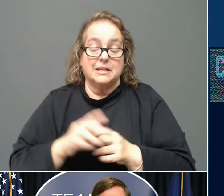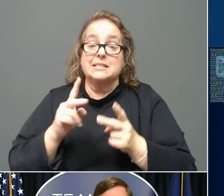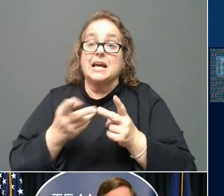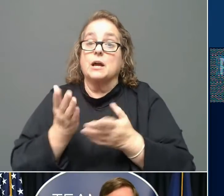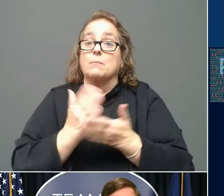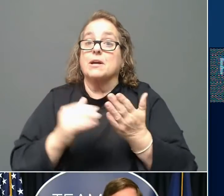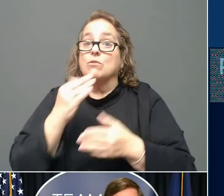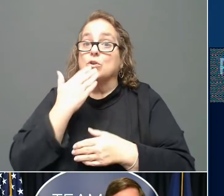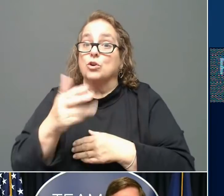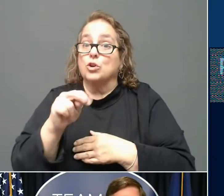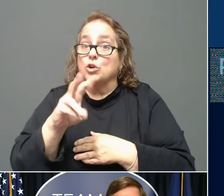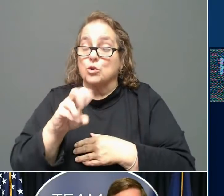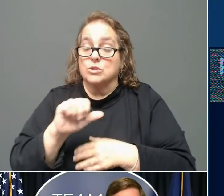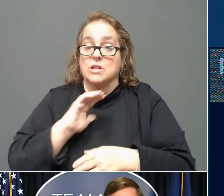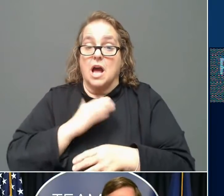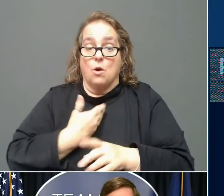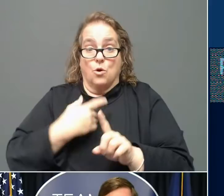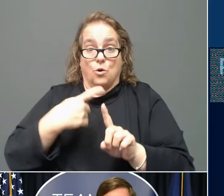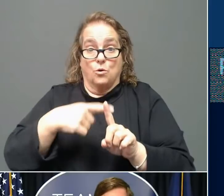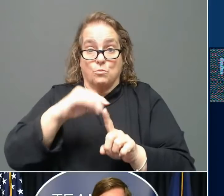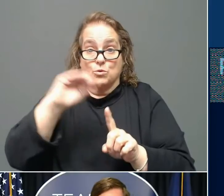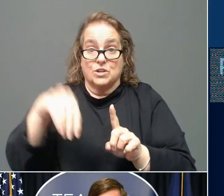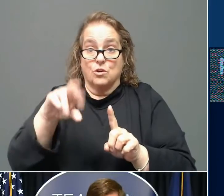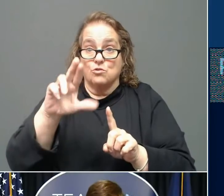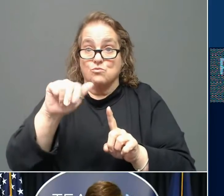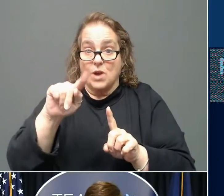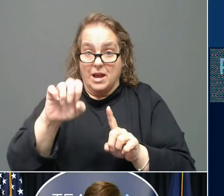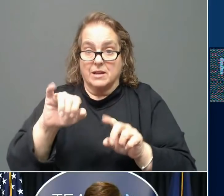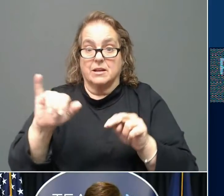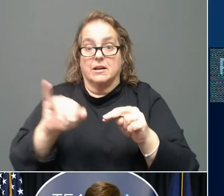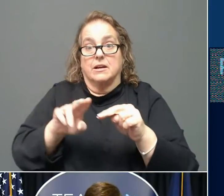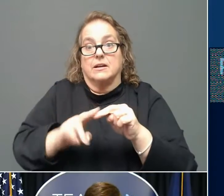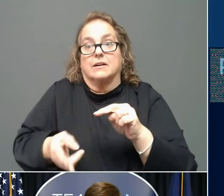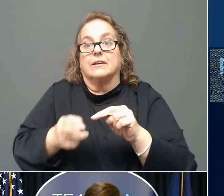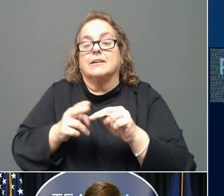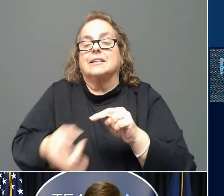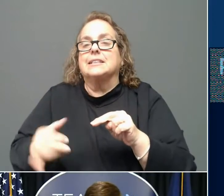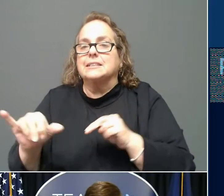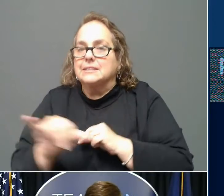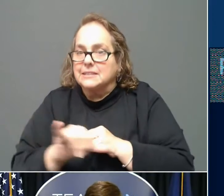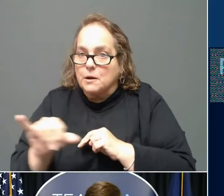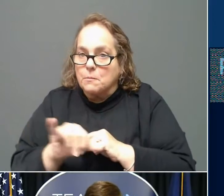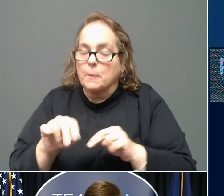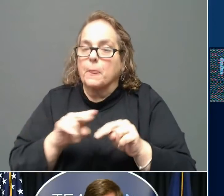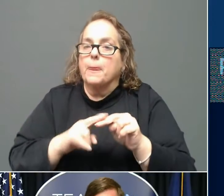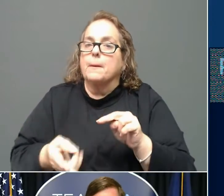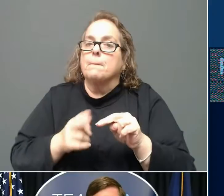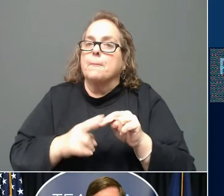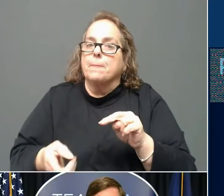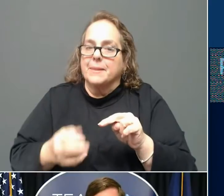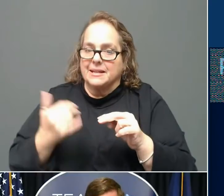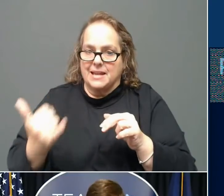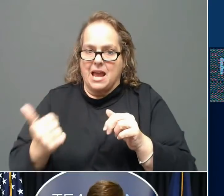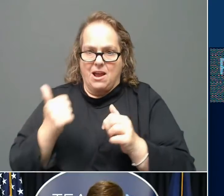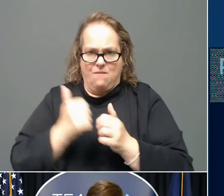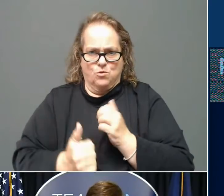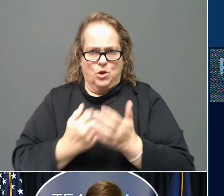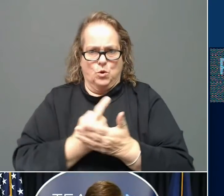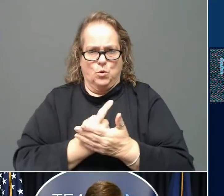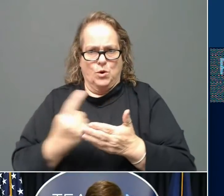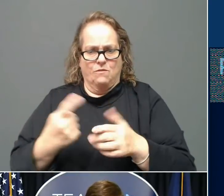that our positivity rate is trending downward as well, falling nearly each week from a high